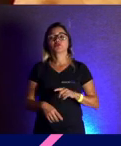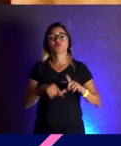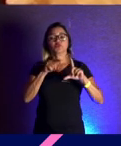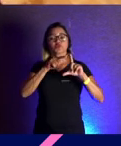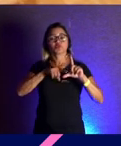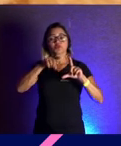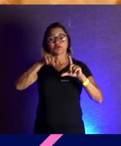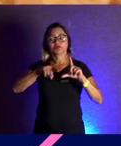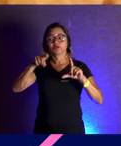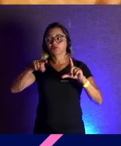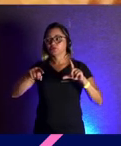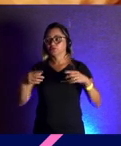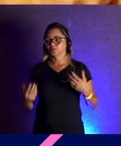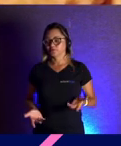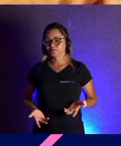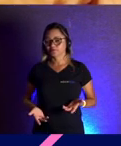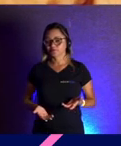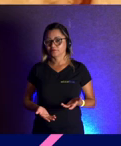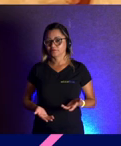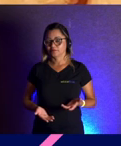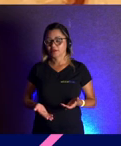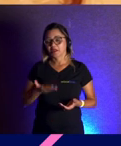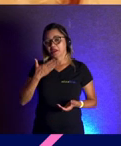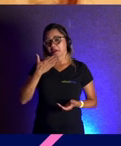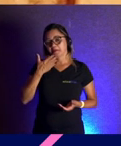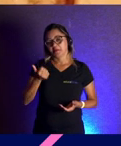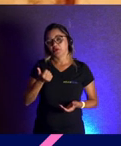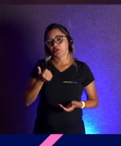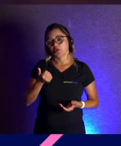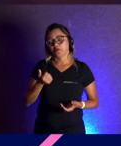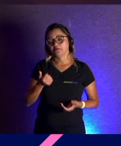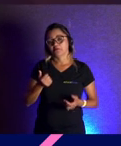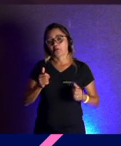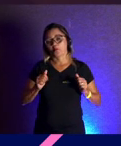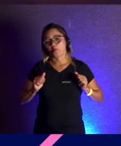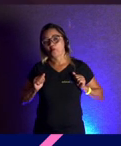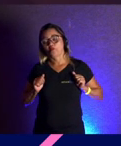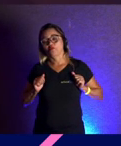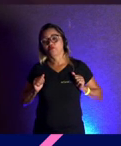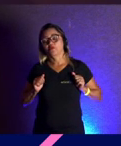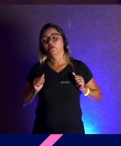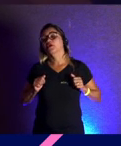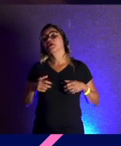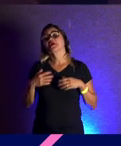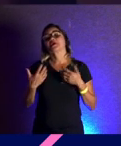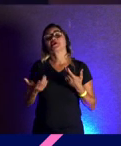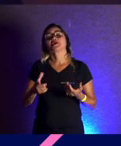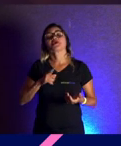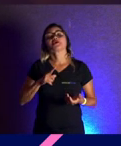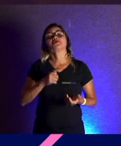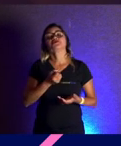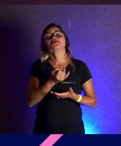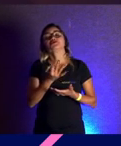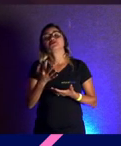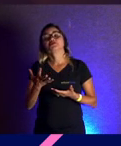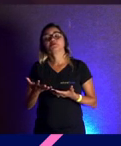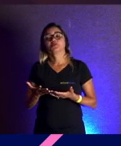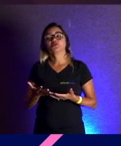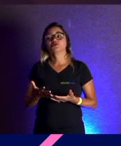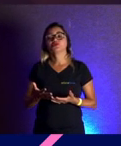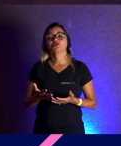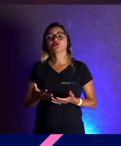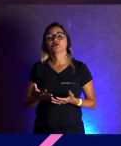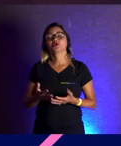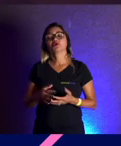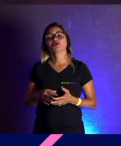melhor não falar nada, ou que tipo de salvaguarda, que tipo de